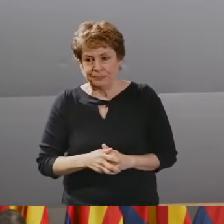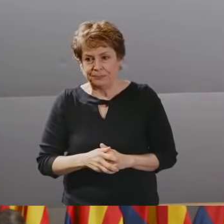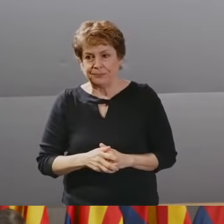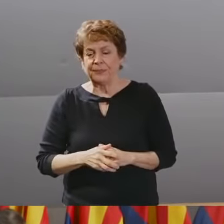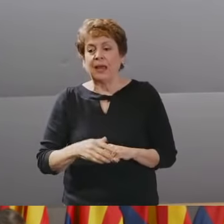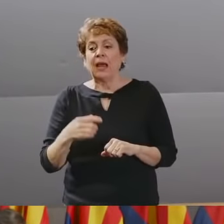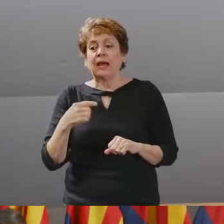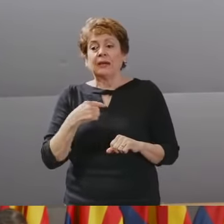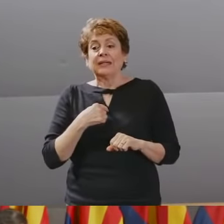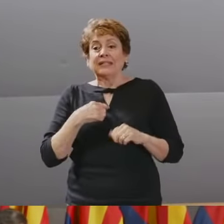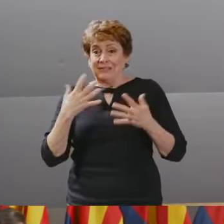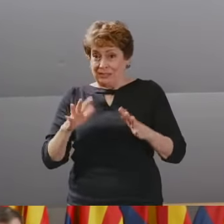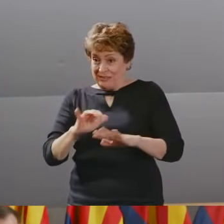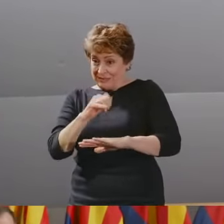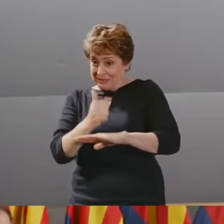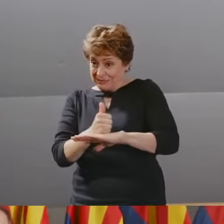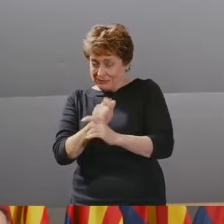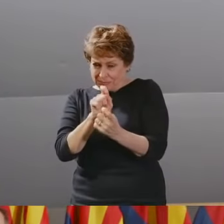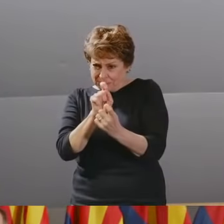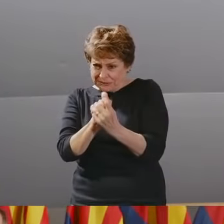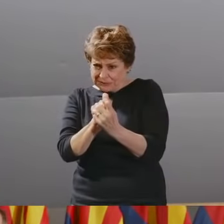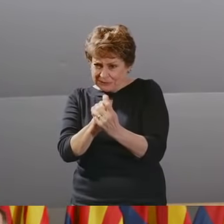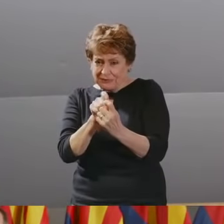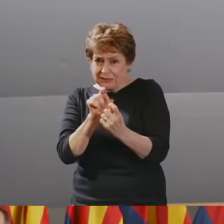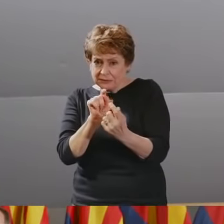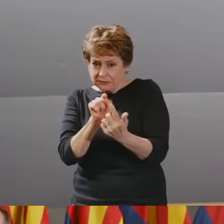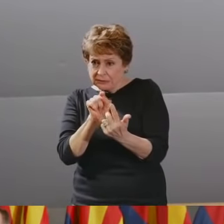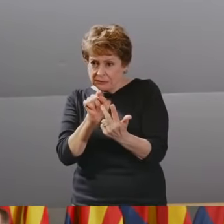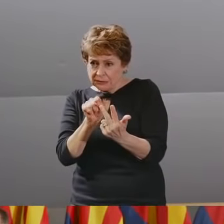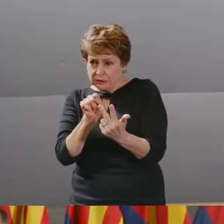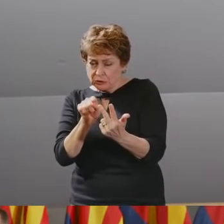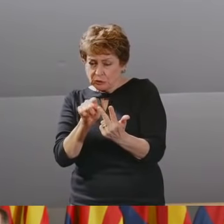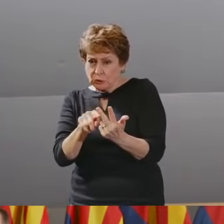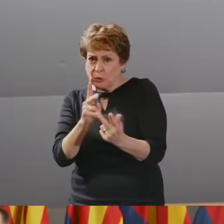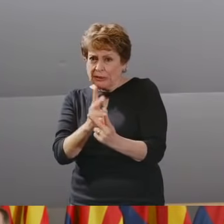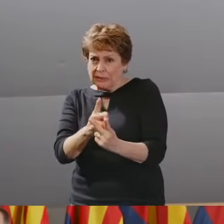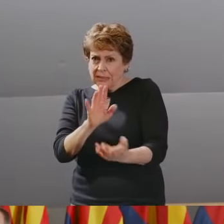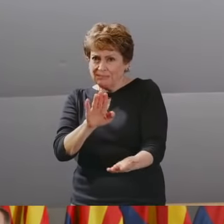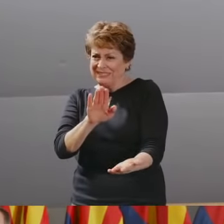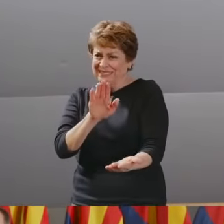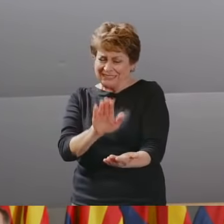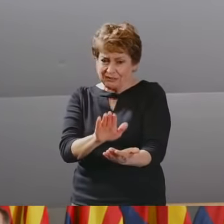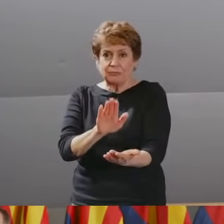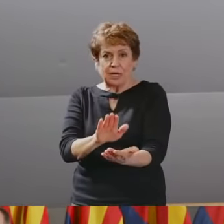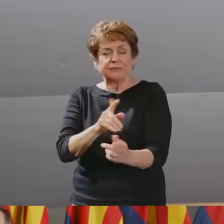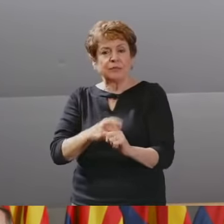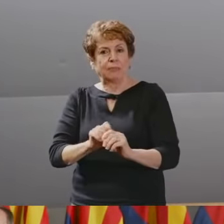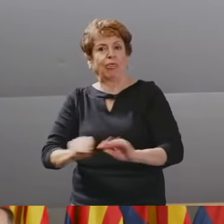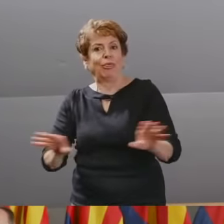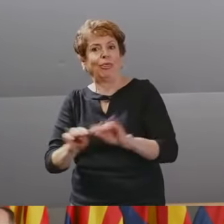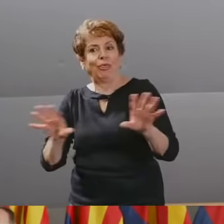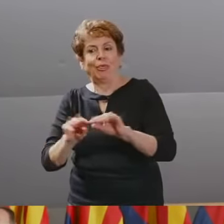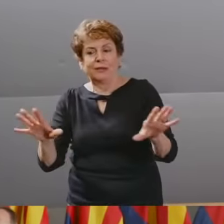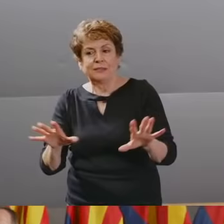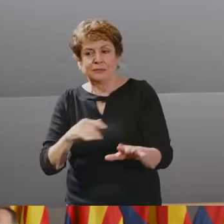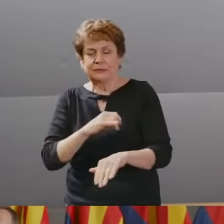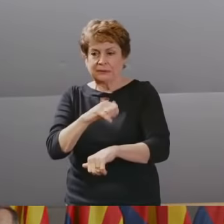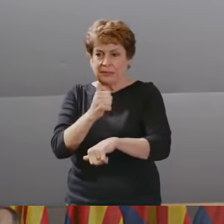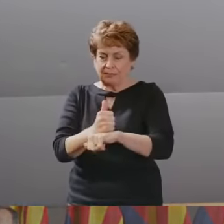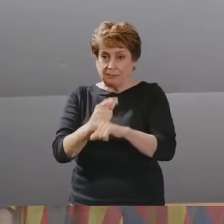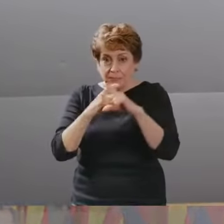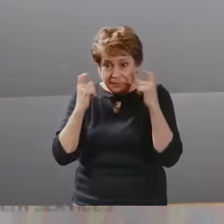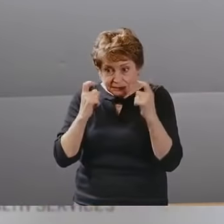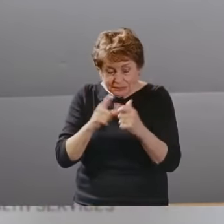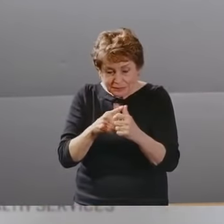mitigation steps out there, from the opportunity to mandate masks, the fact that we